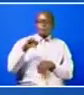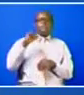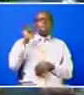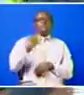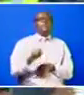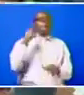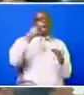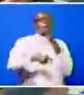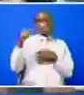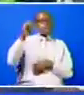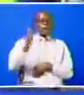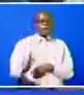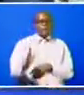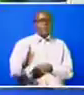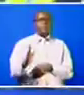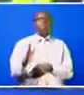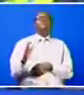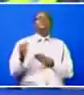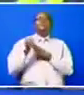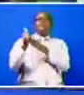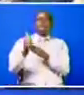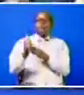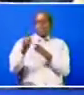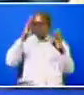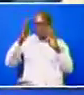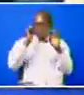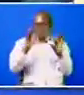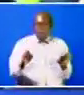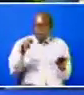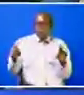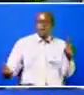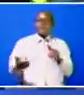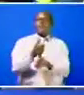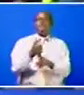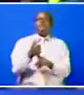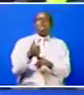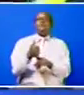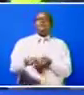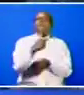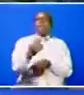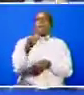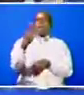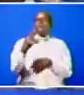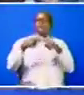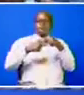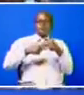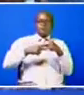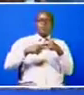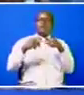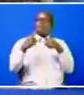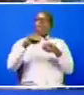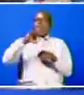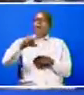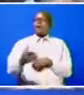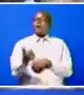rates. The governor, who has vowed to personally spearhead the initiative, said that if this was achieved, the other 46 counties would be coming to Kiambu